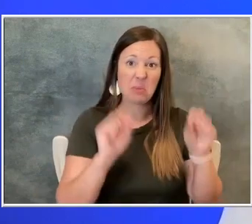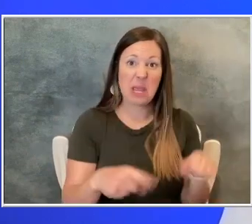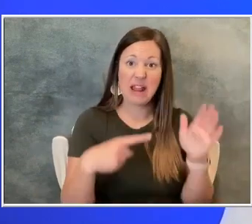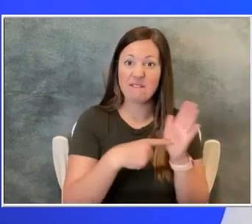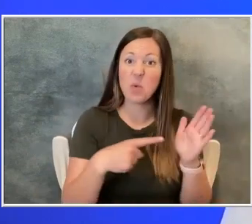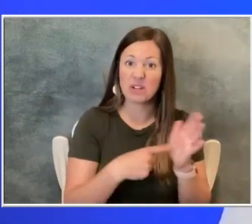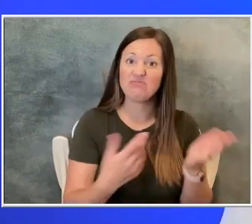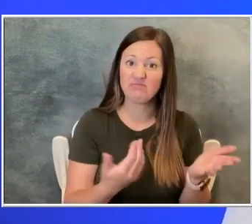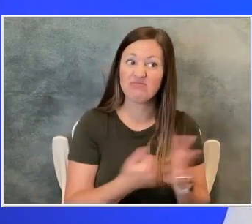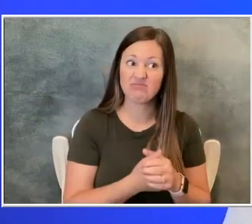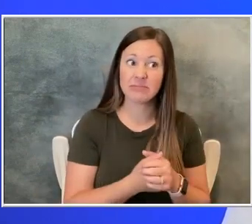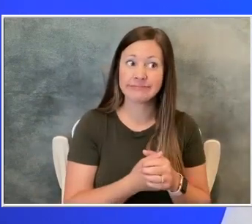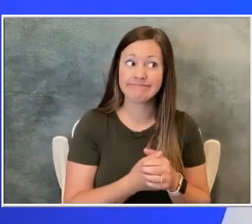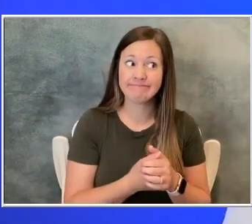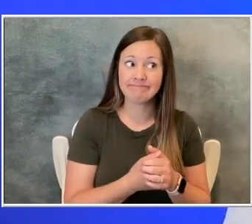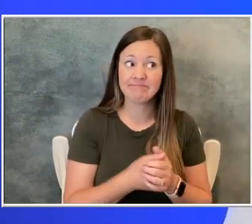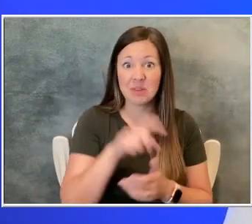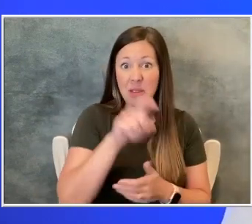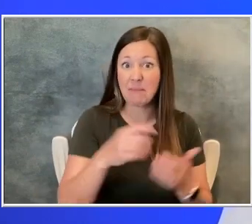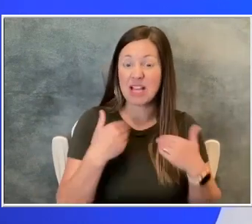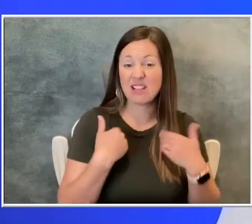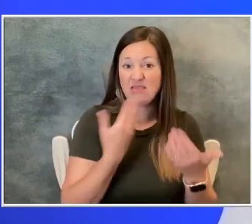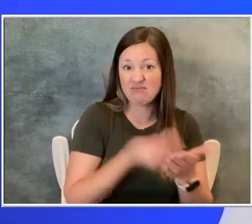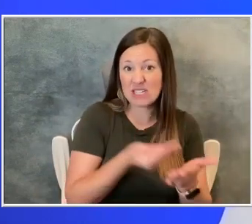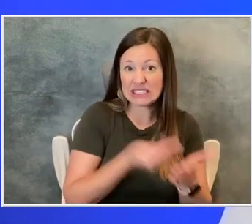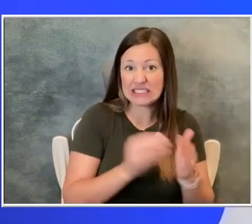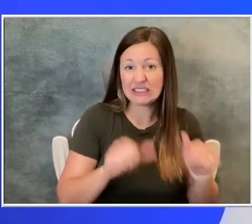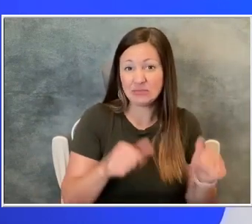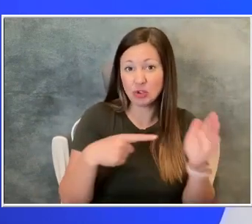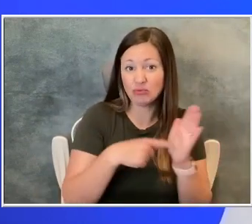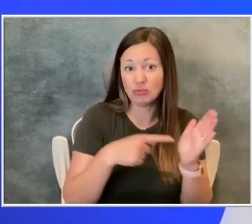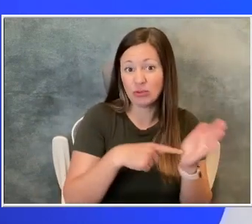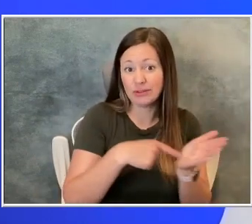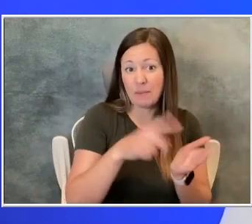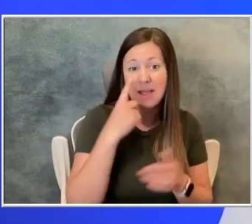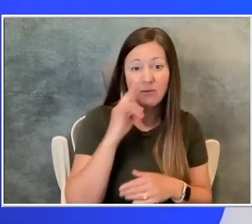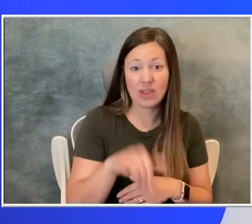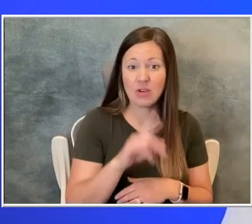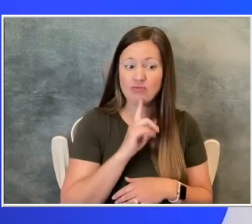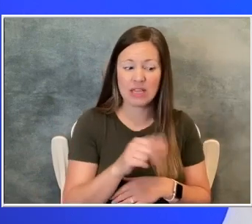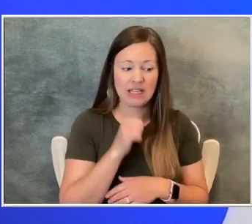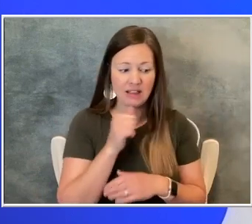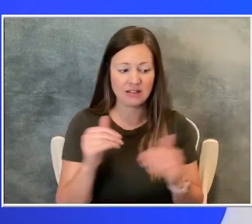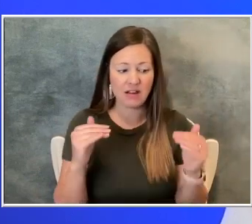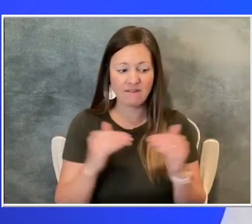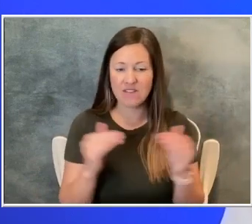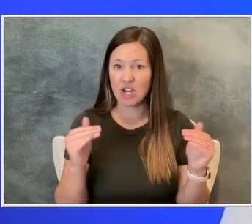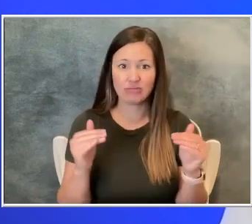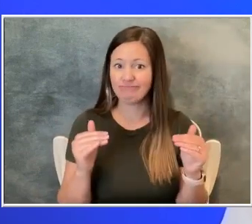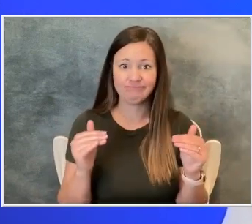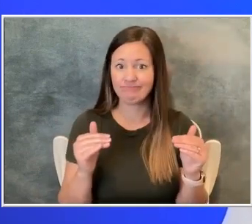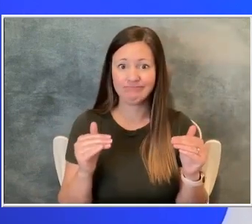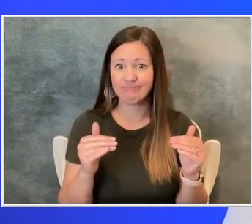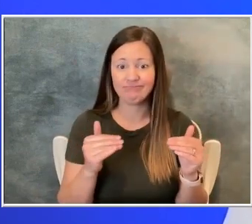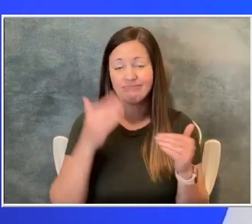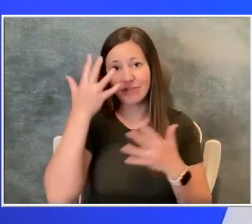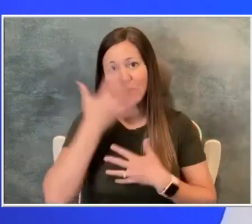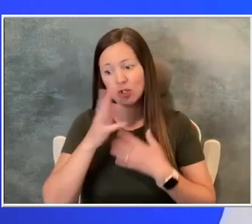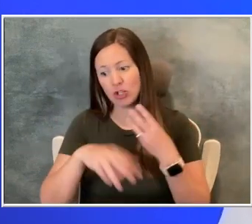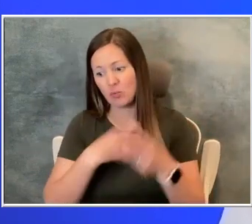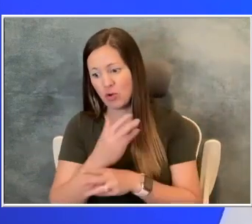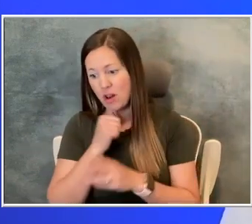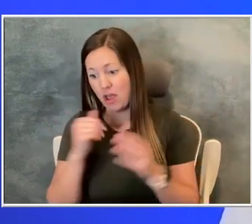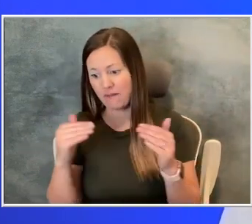know, some degree of wealth to be able to afford that, and that's not fair. But unfortunately, the world isn't fair that way. But there is